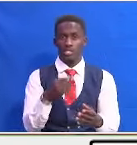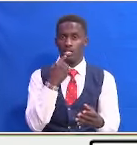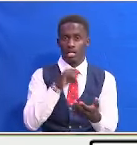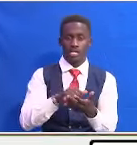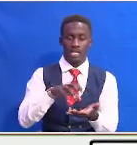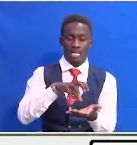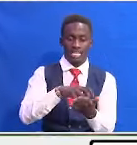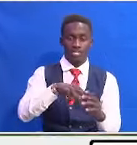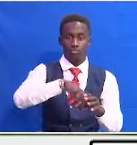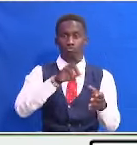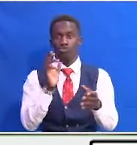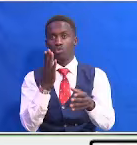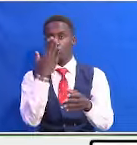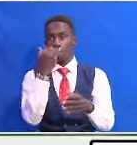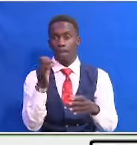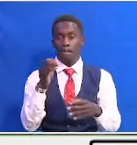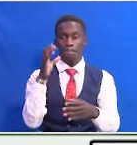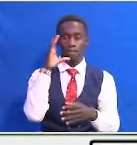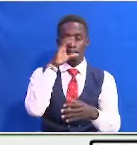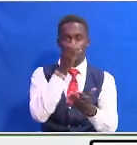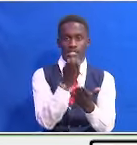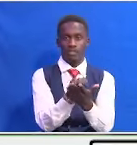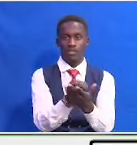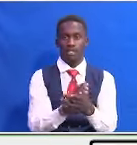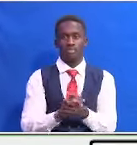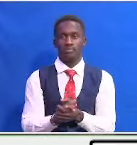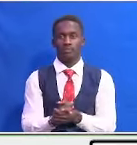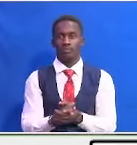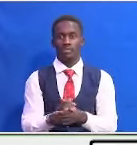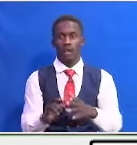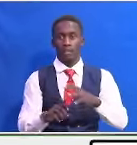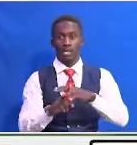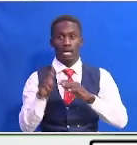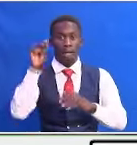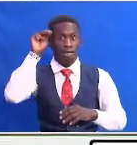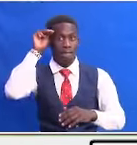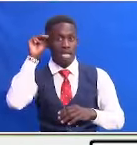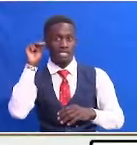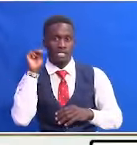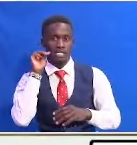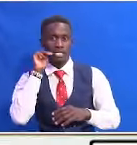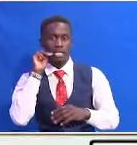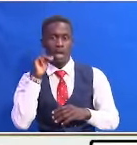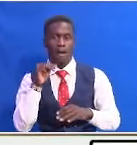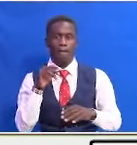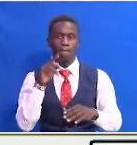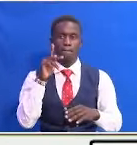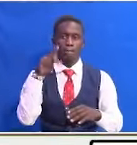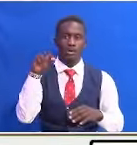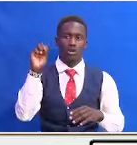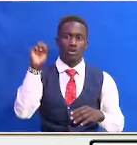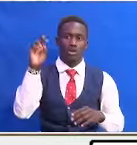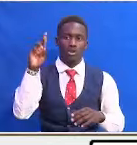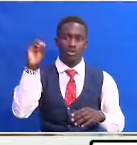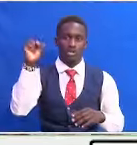Criminal Procedure Code. Appearing before Senior Principal Magistrate Kipkirui Kibelun, the prosecution, through State Counsel